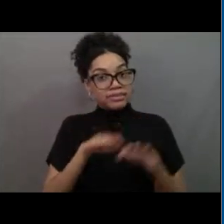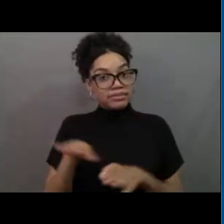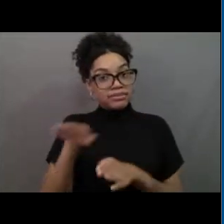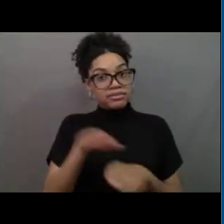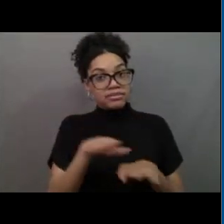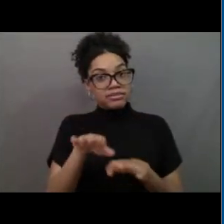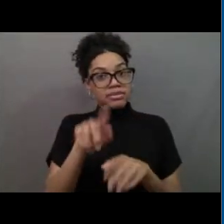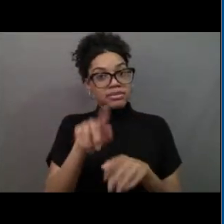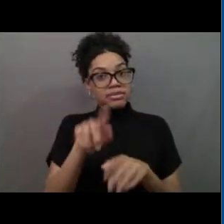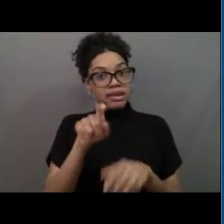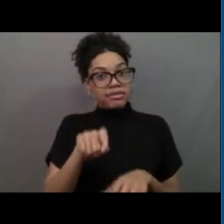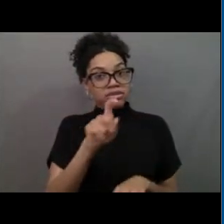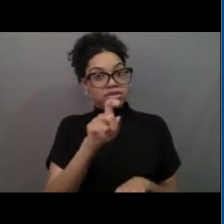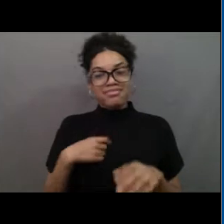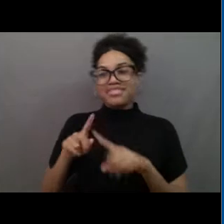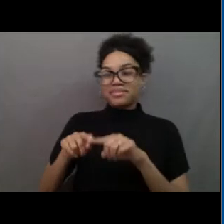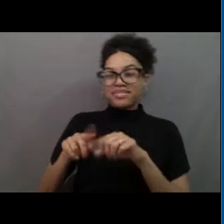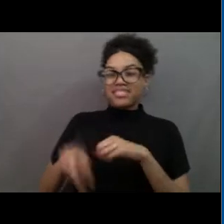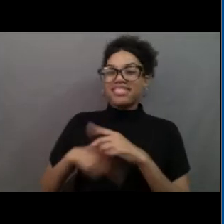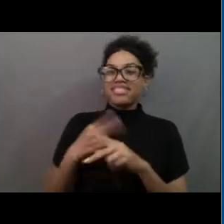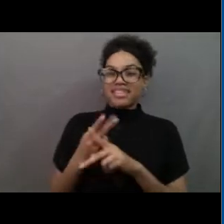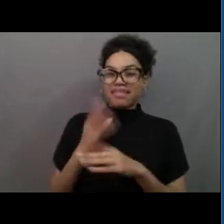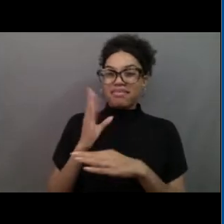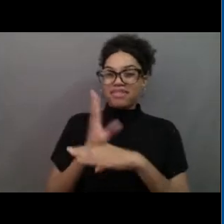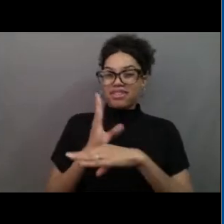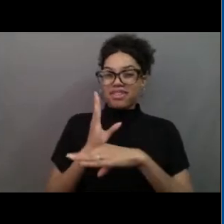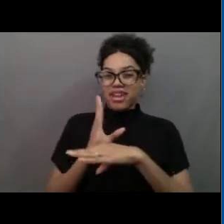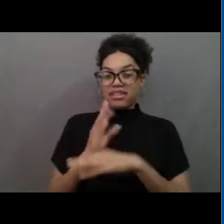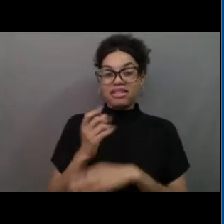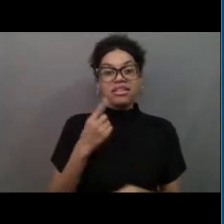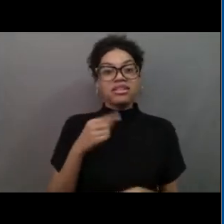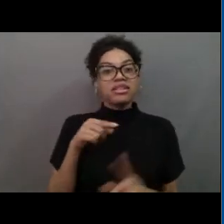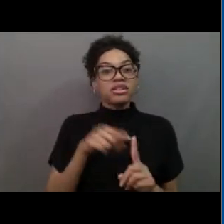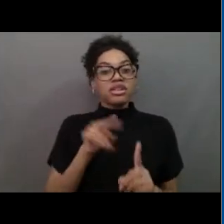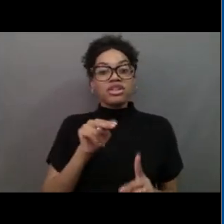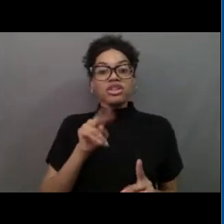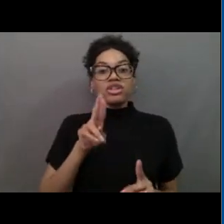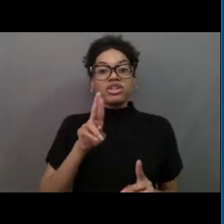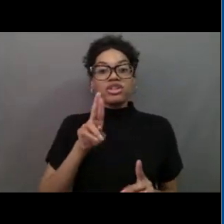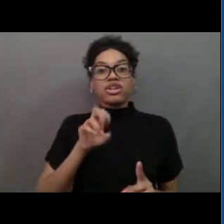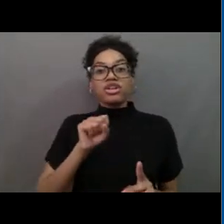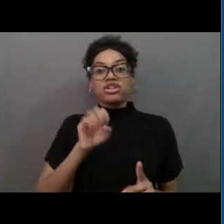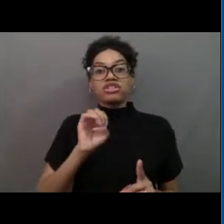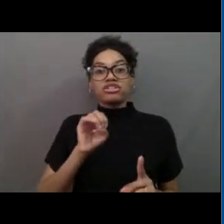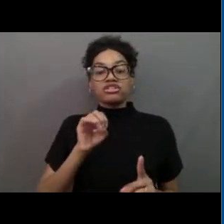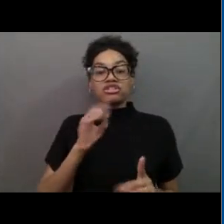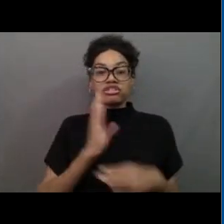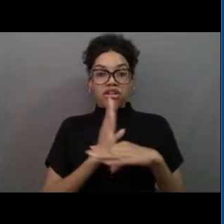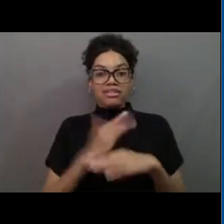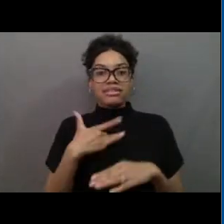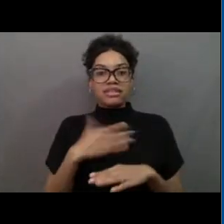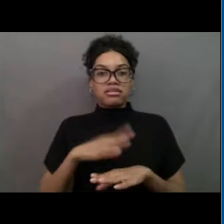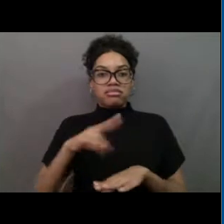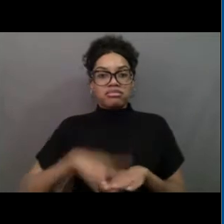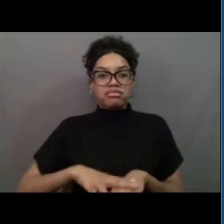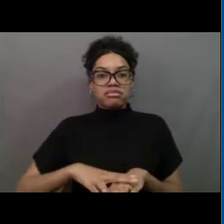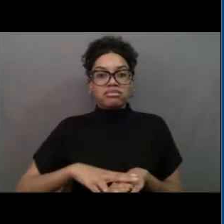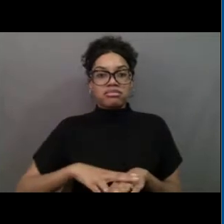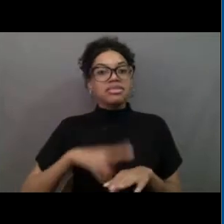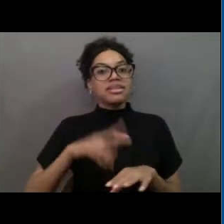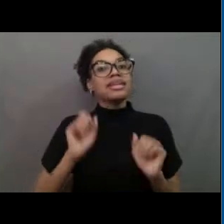depends on the kind of shark. So you saw the nurse sharks sit on the bottom. They've got a special function where they can actually pump water over their